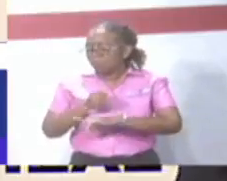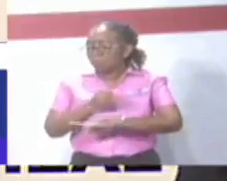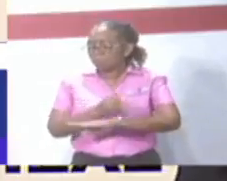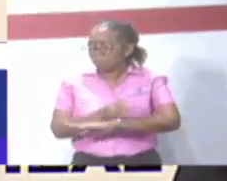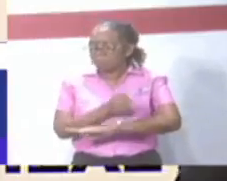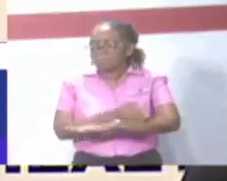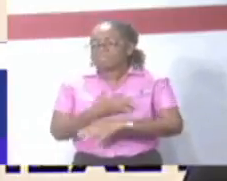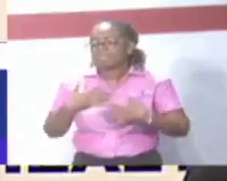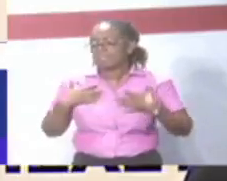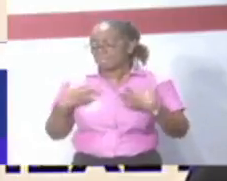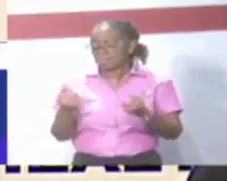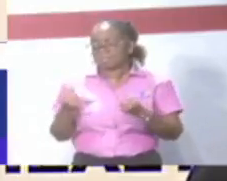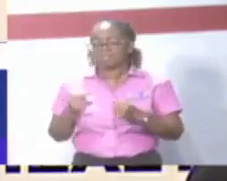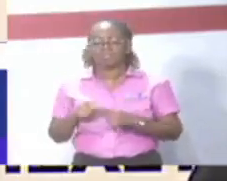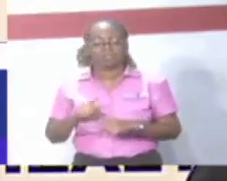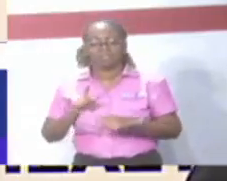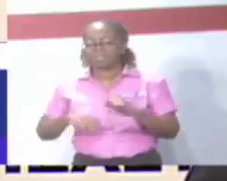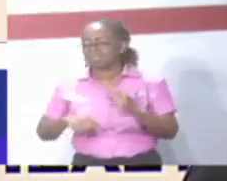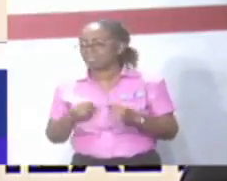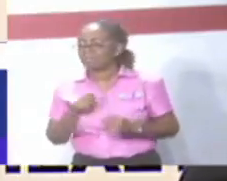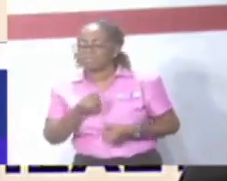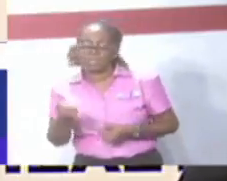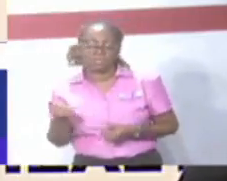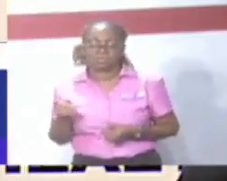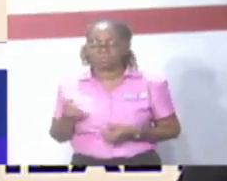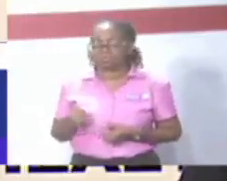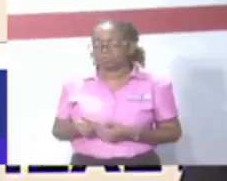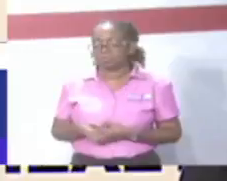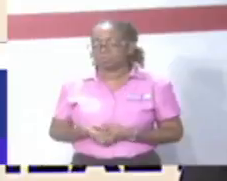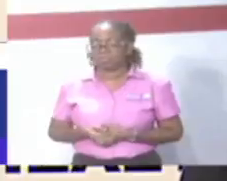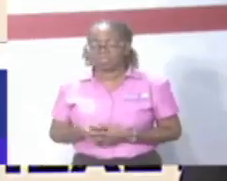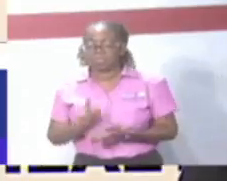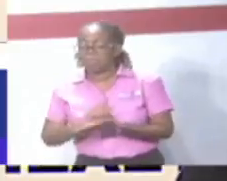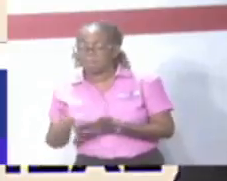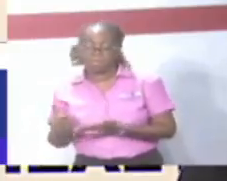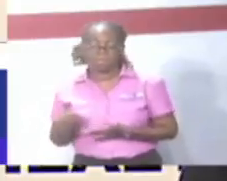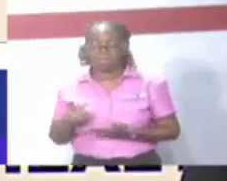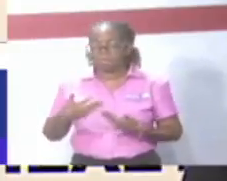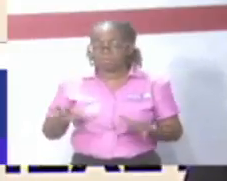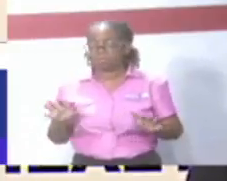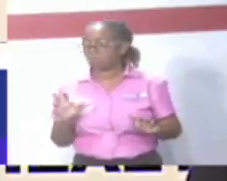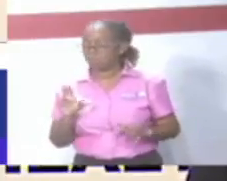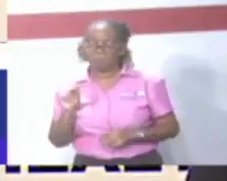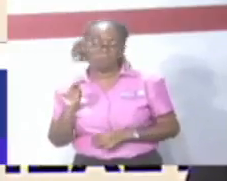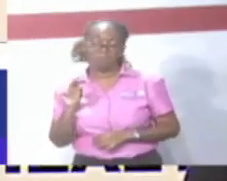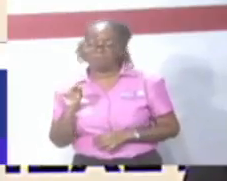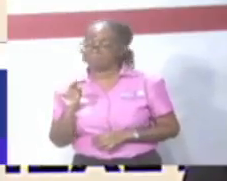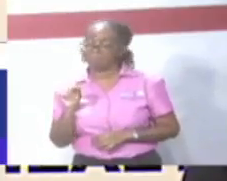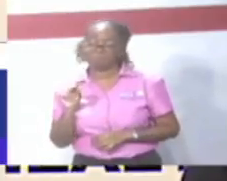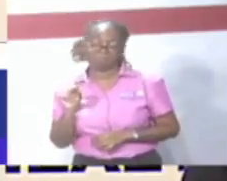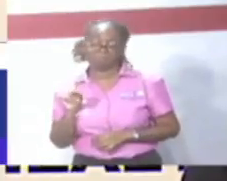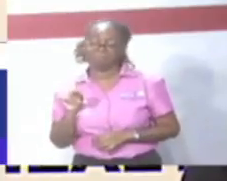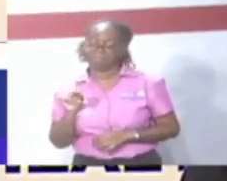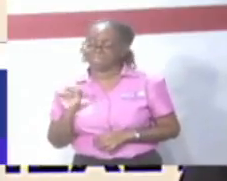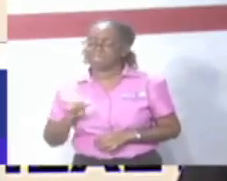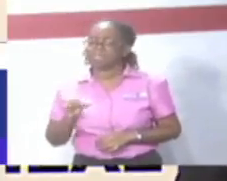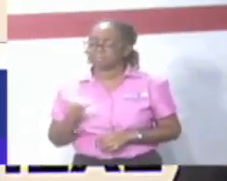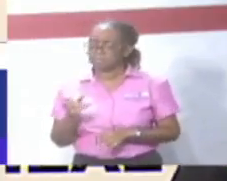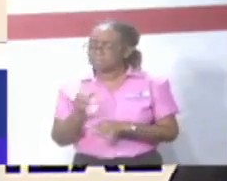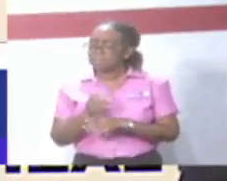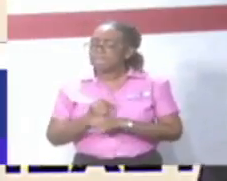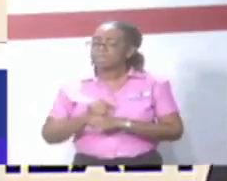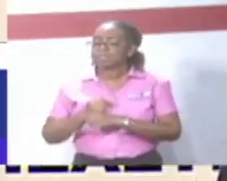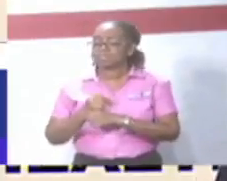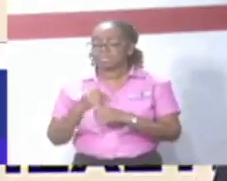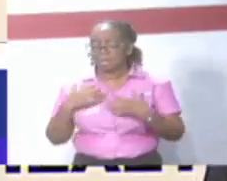build back up your health in a few weeks. It's going to take a while. I want to encourage everybody, get healthy. Take your medications for your pressure.